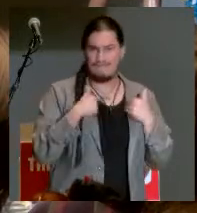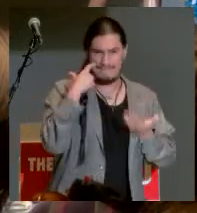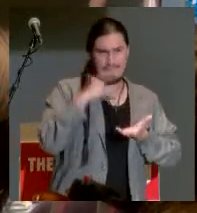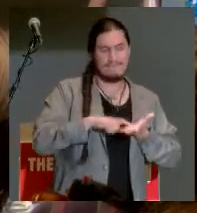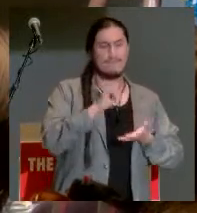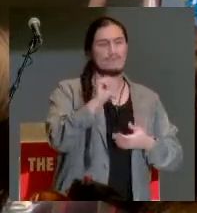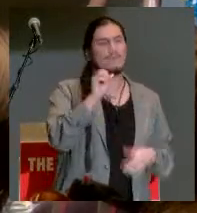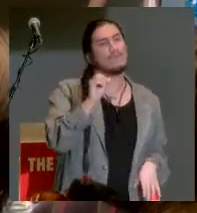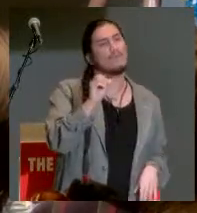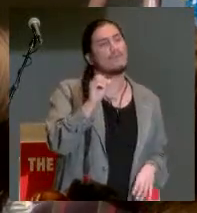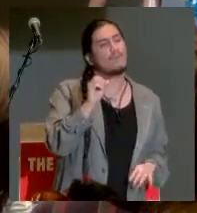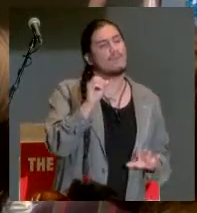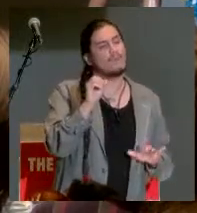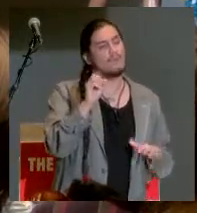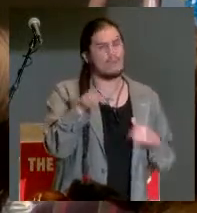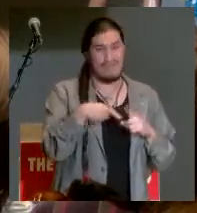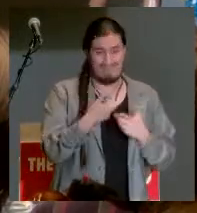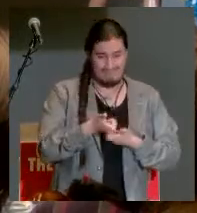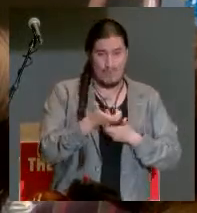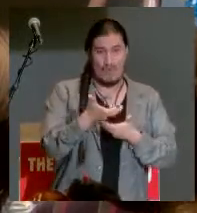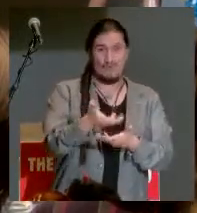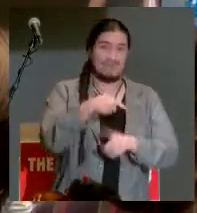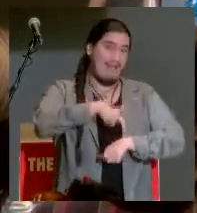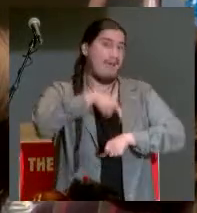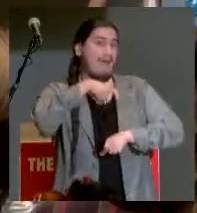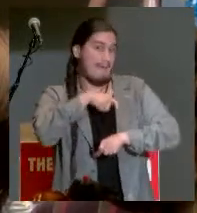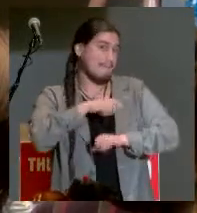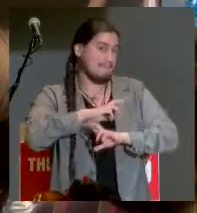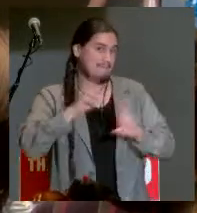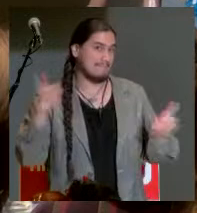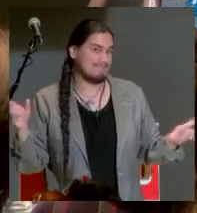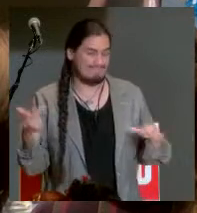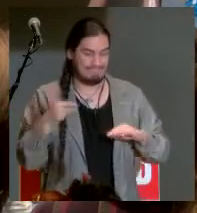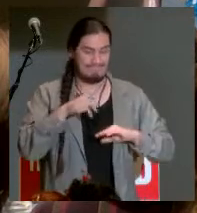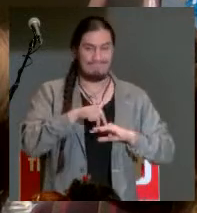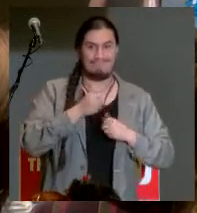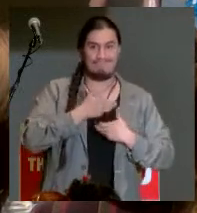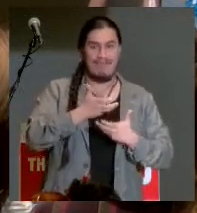know, when it's poetry time, then